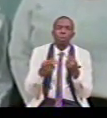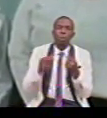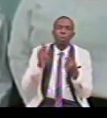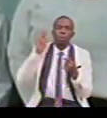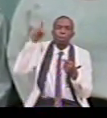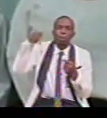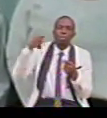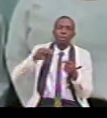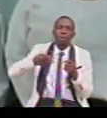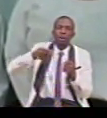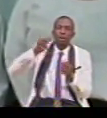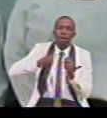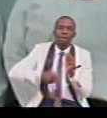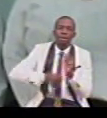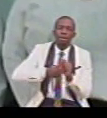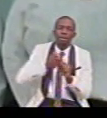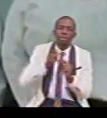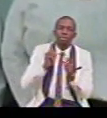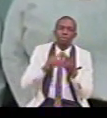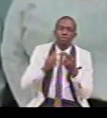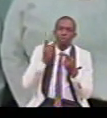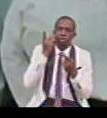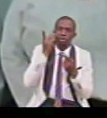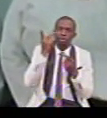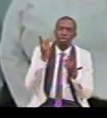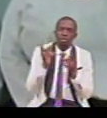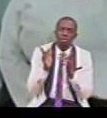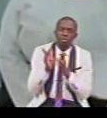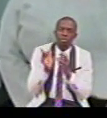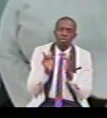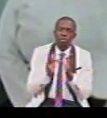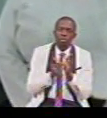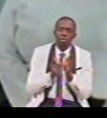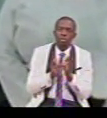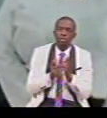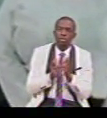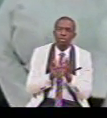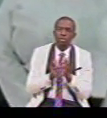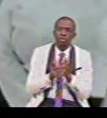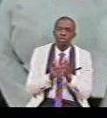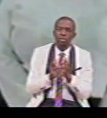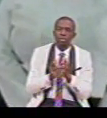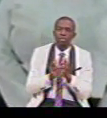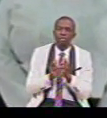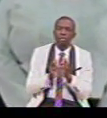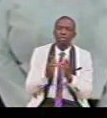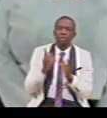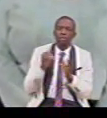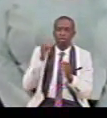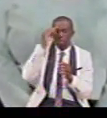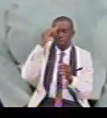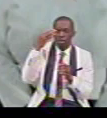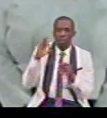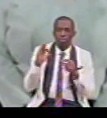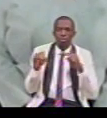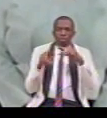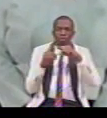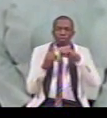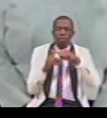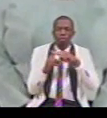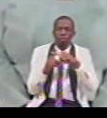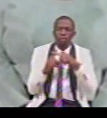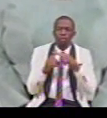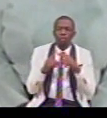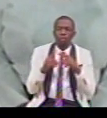till I see Jesus the Lamb of Calvary precious son